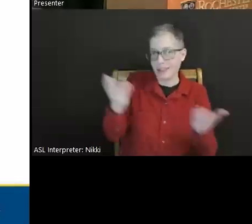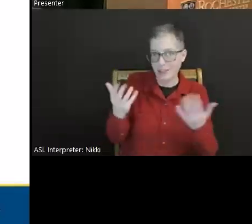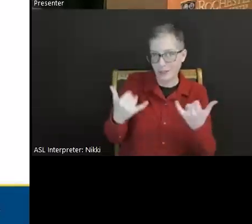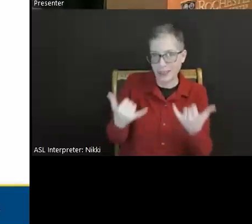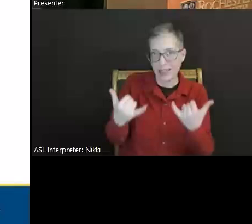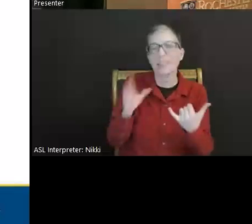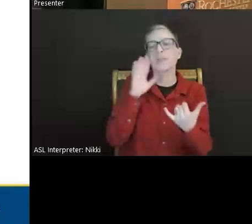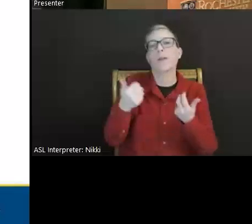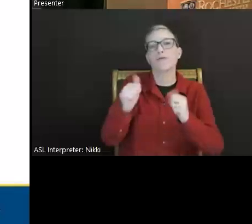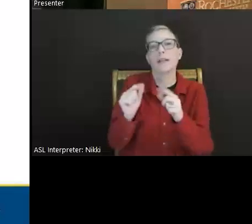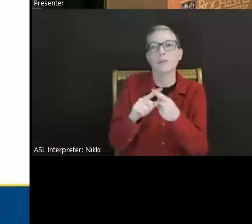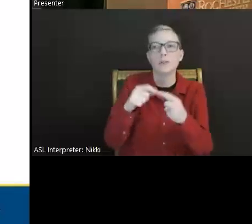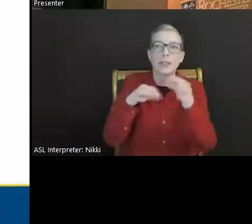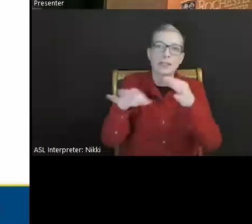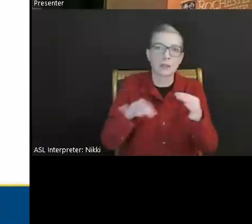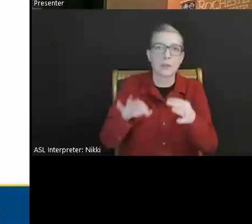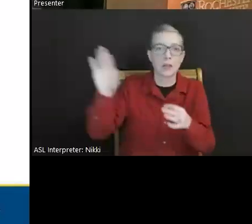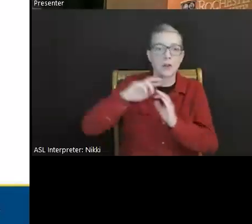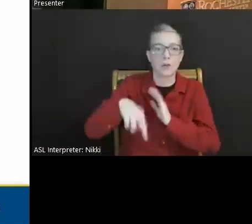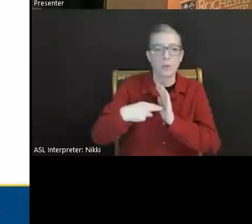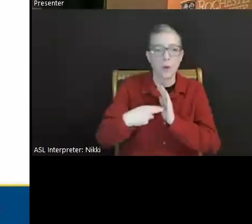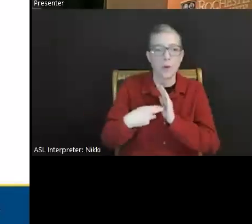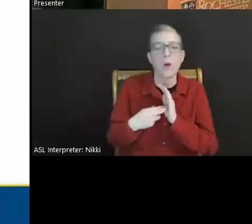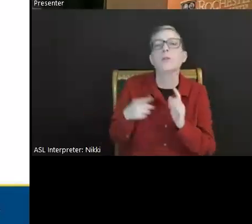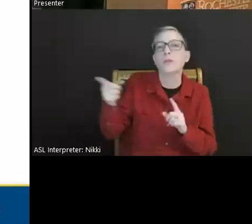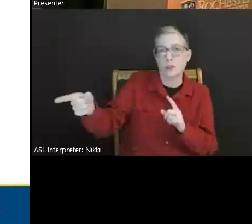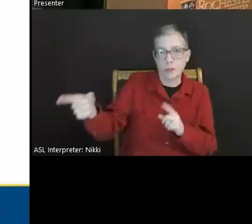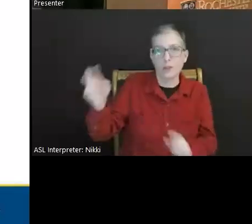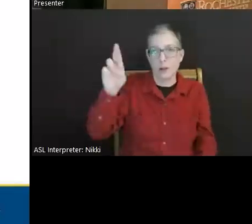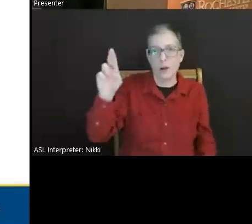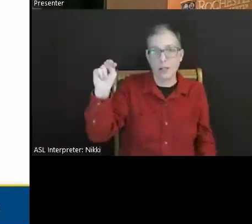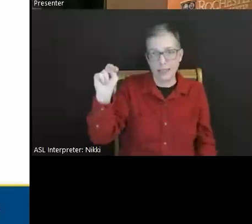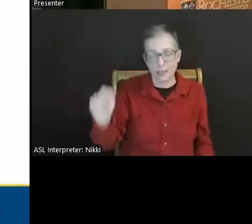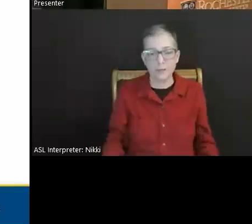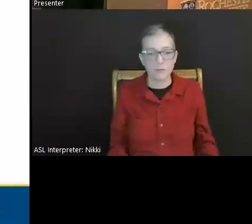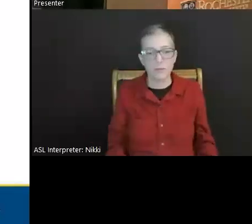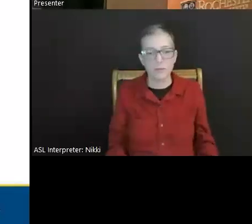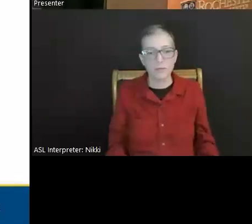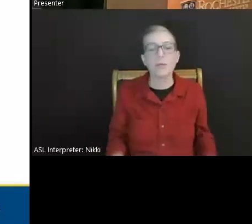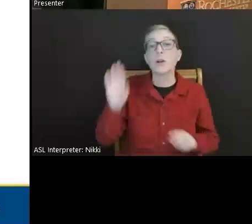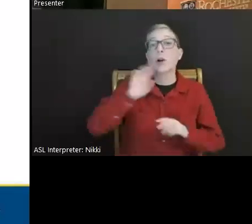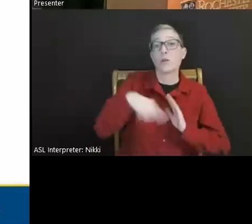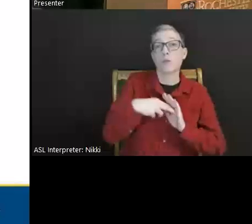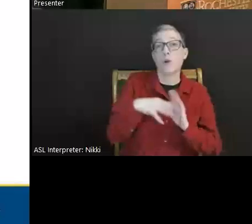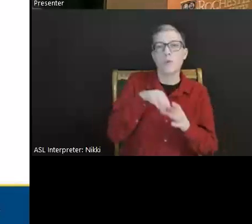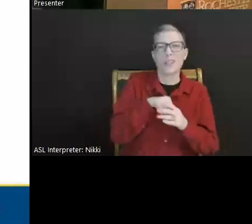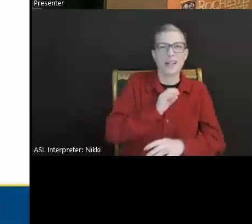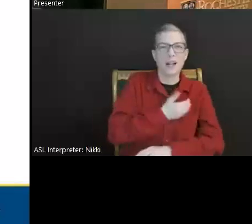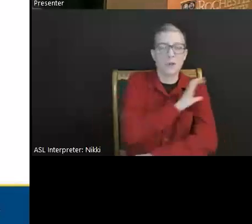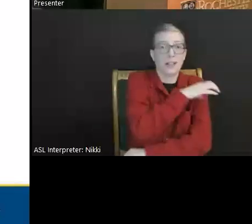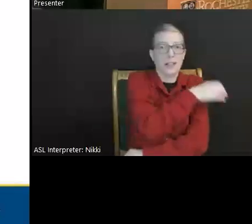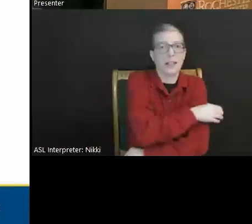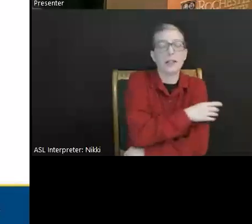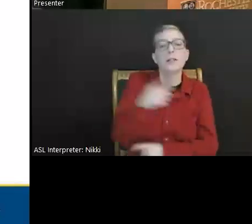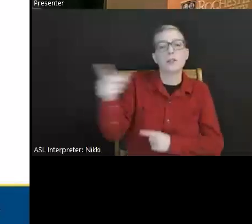her role as our team RN. Within Strong Ties Clinic, Sarah functions as our nurse care manager, meaning that